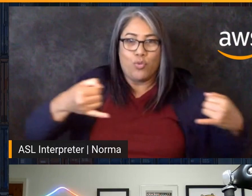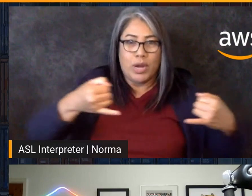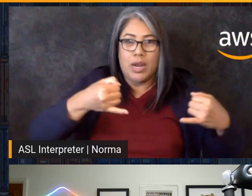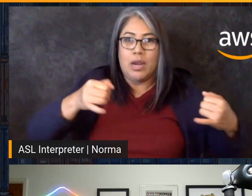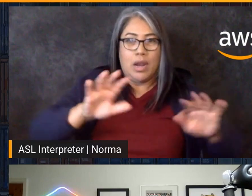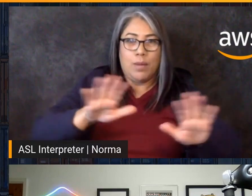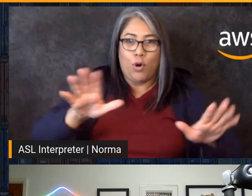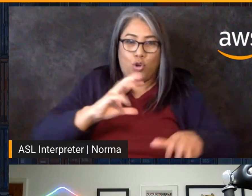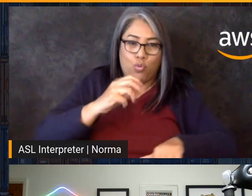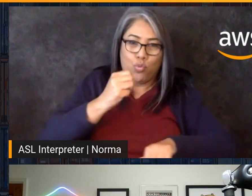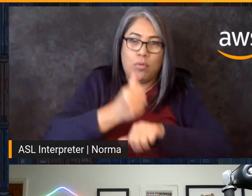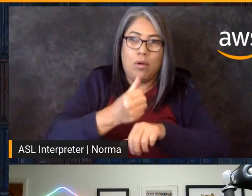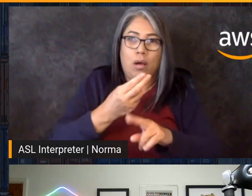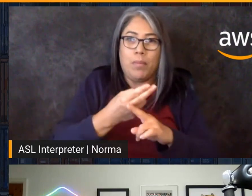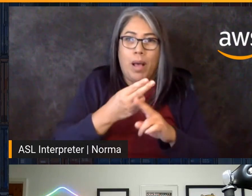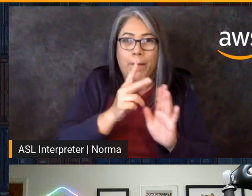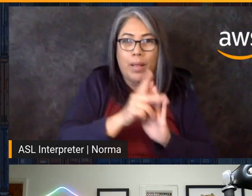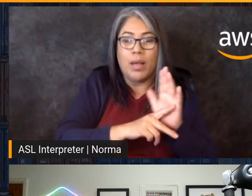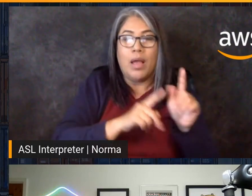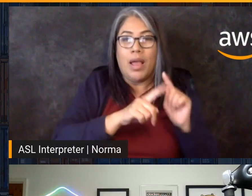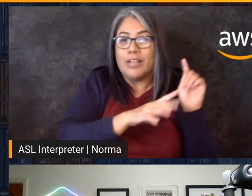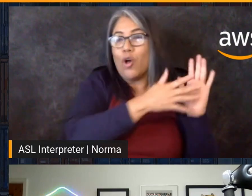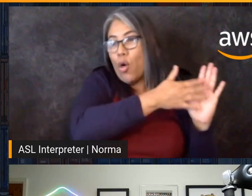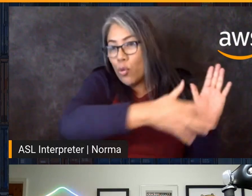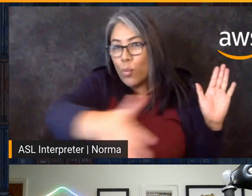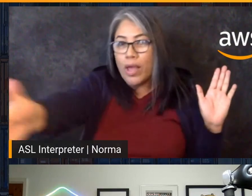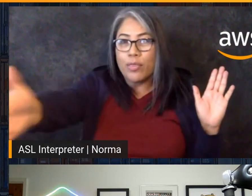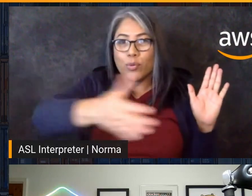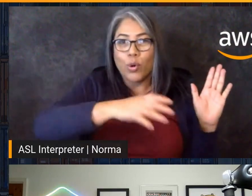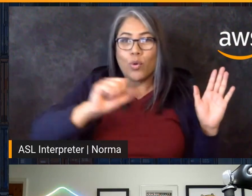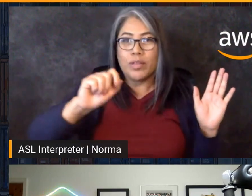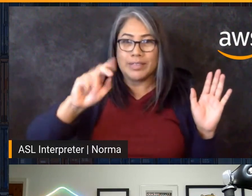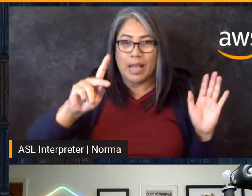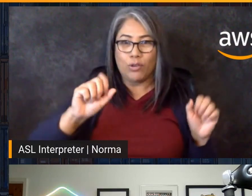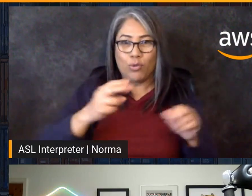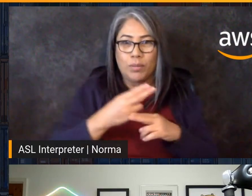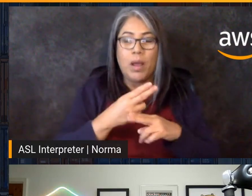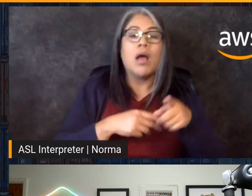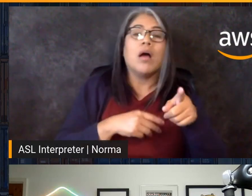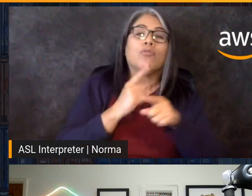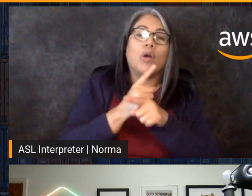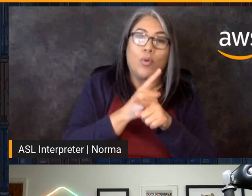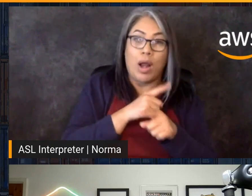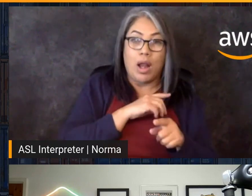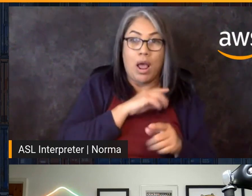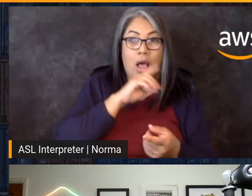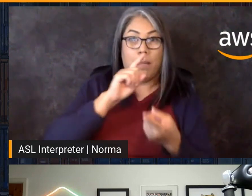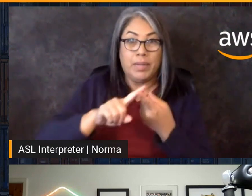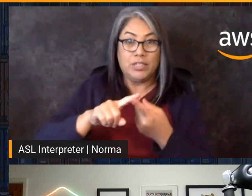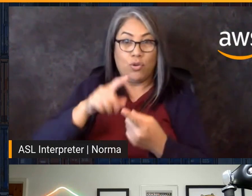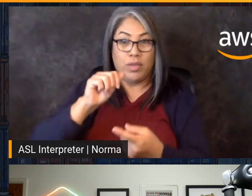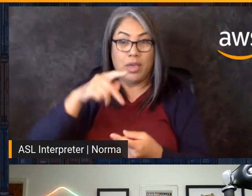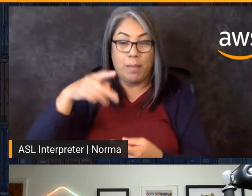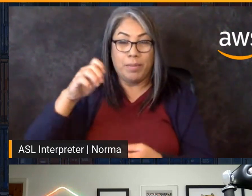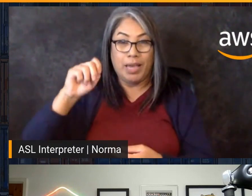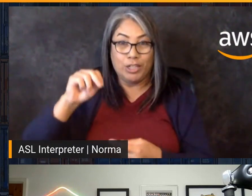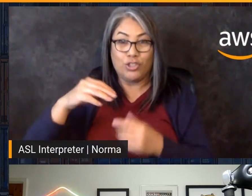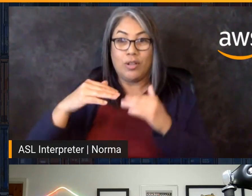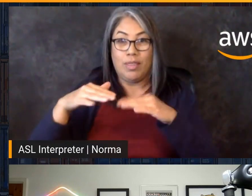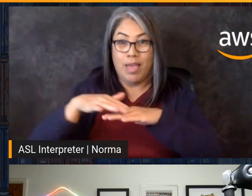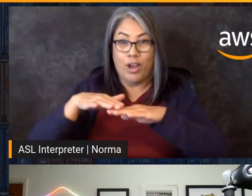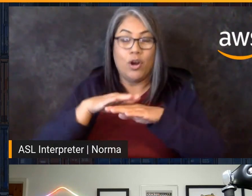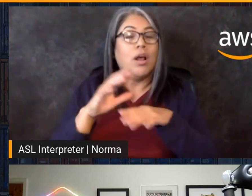It's all the way through the stack where you can apply policy. Right up at the application layer, right? Yeah. We can write policy that allows for an application, just like